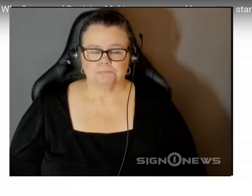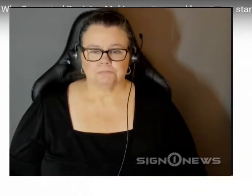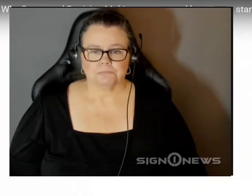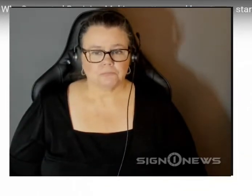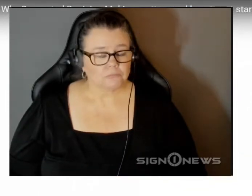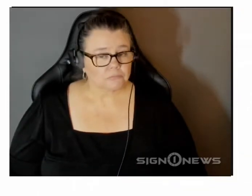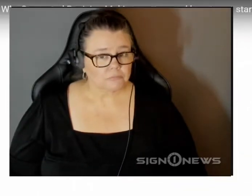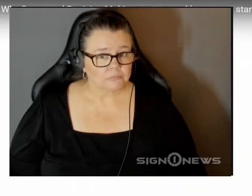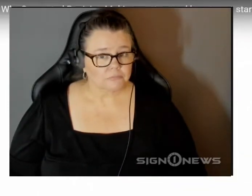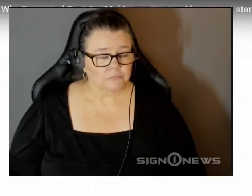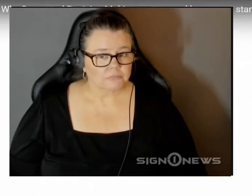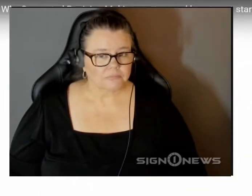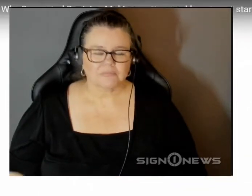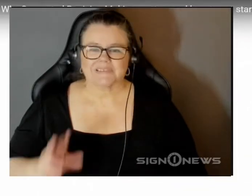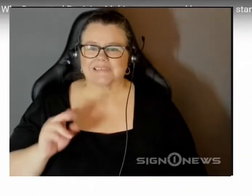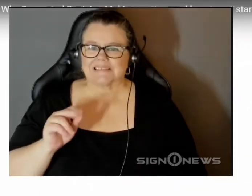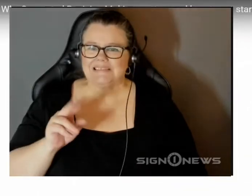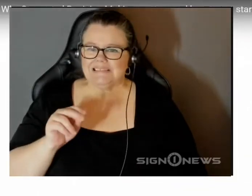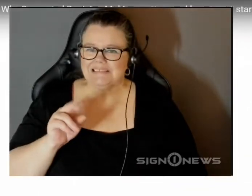we go. Oh, that can't be it.